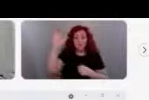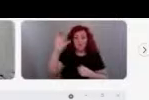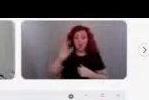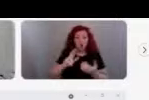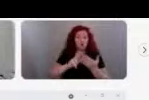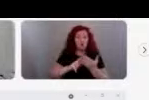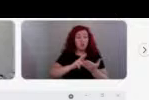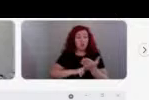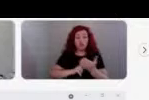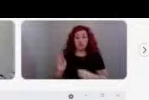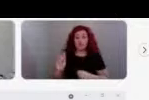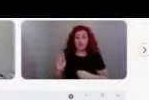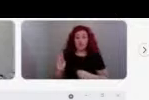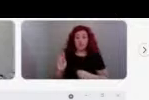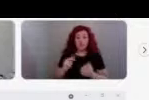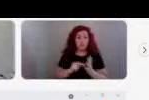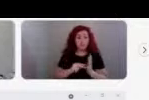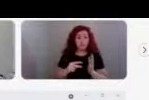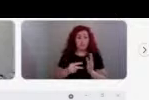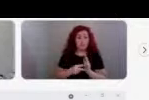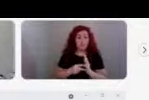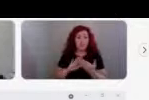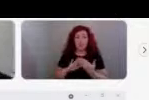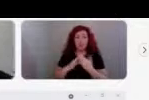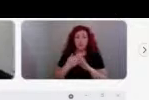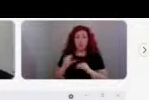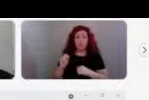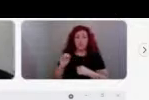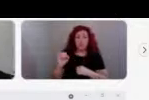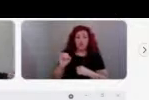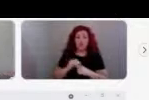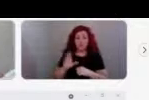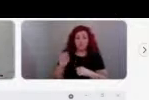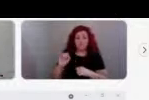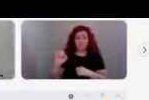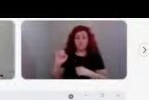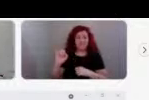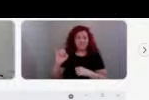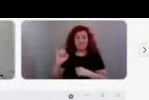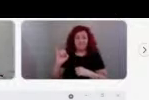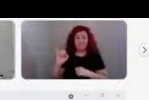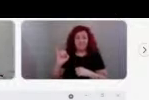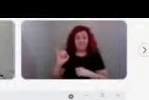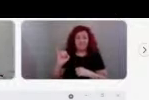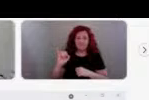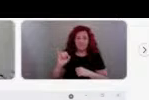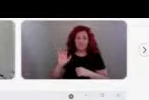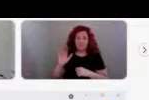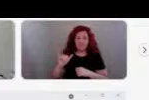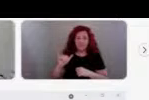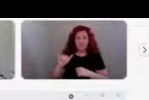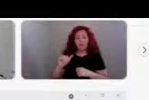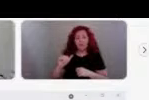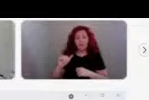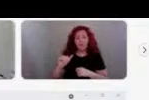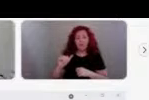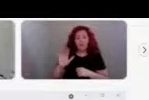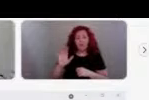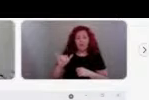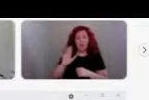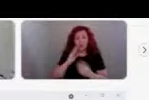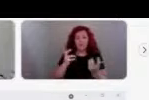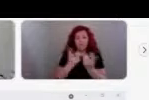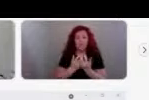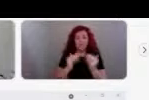republican constitutes a community of interest and indeed that flies in the face of fair and competitive